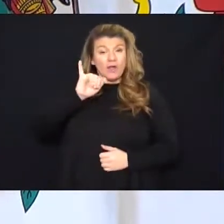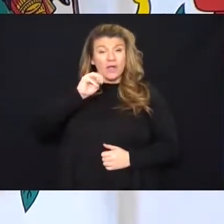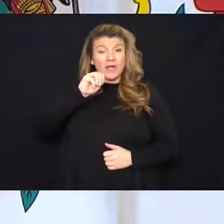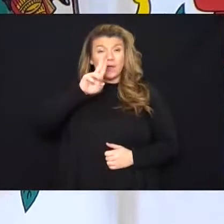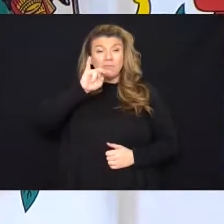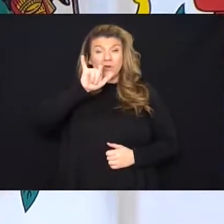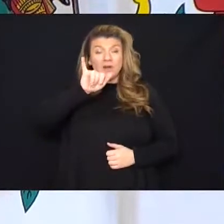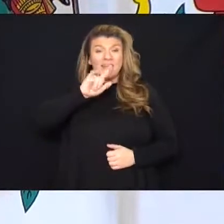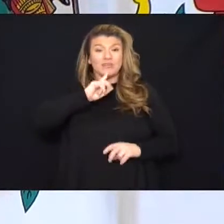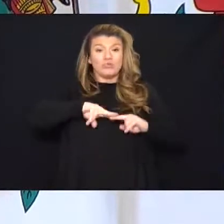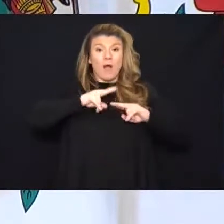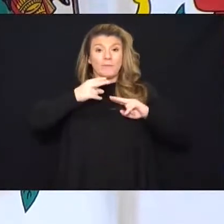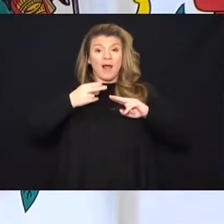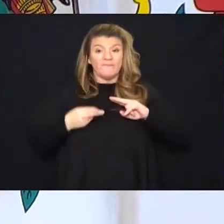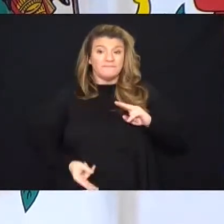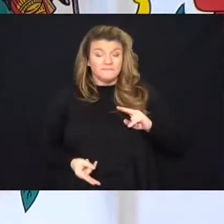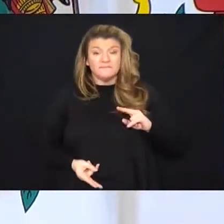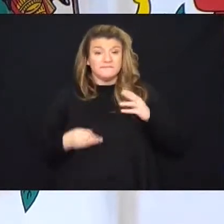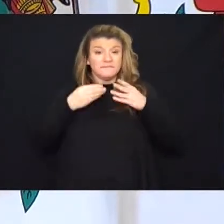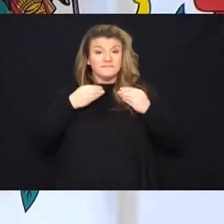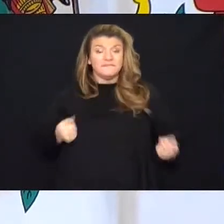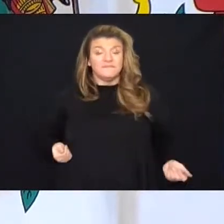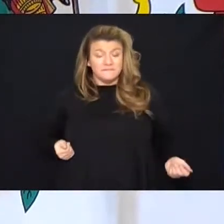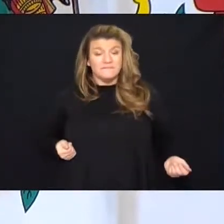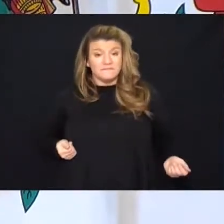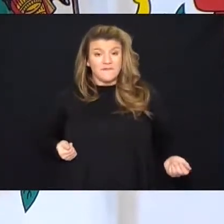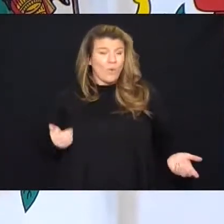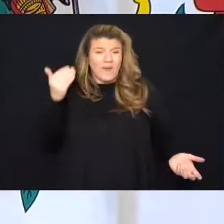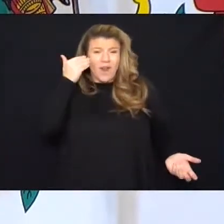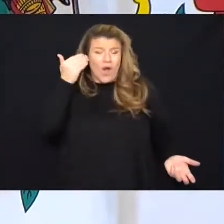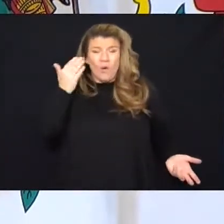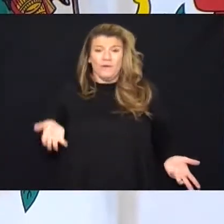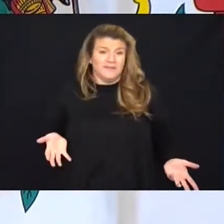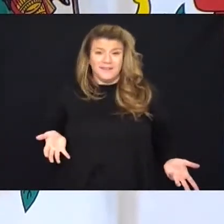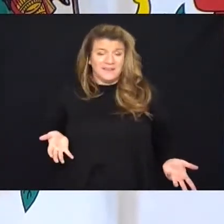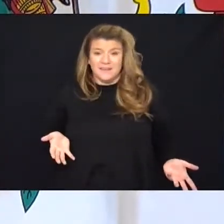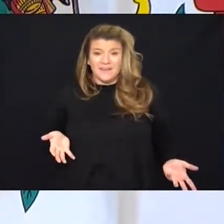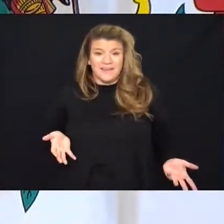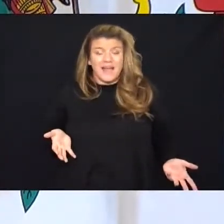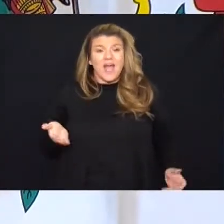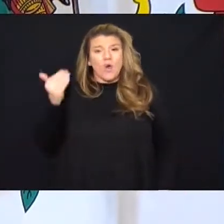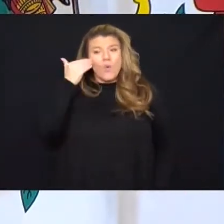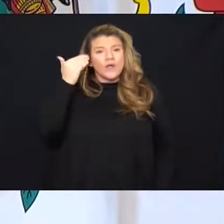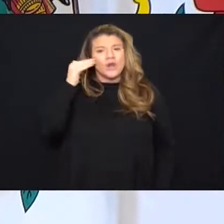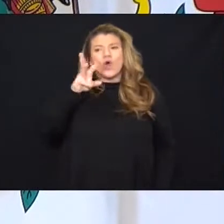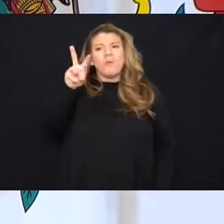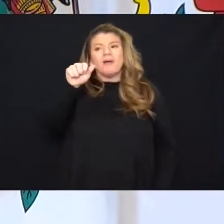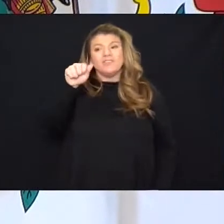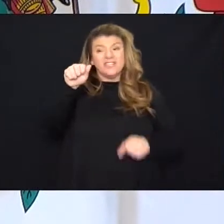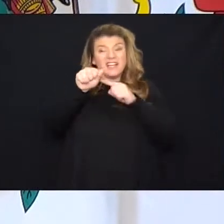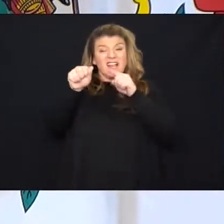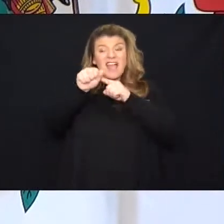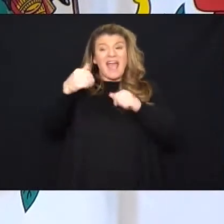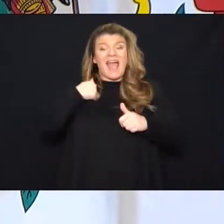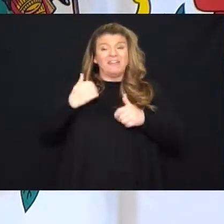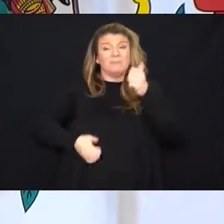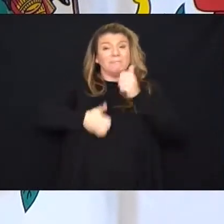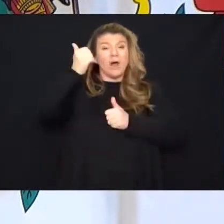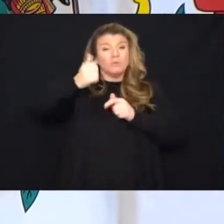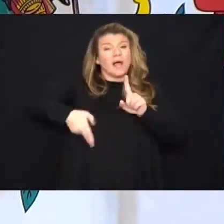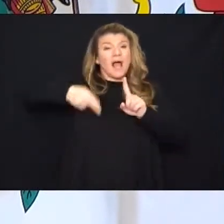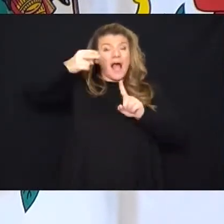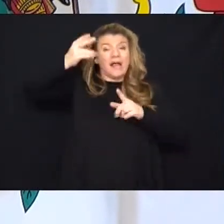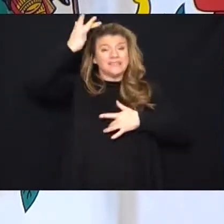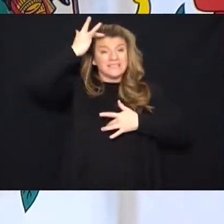way, way off. And we know that West Virginians are, have some of the most chronic illnesses, and we